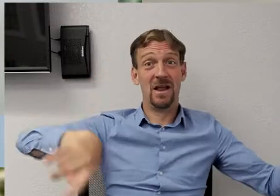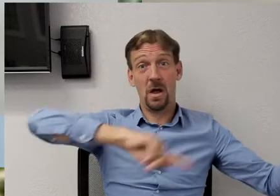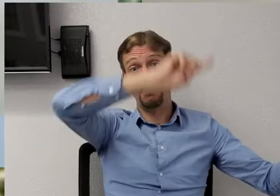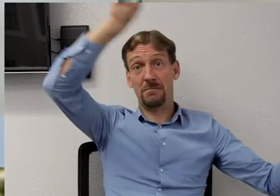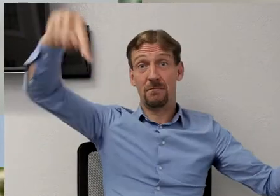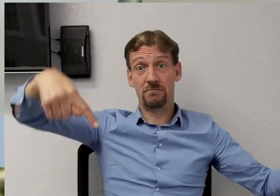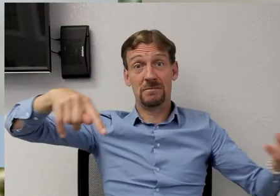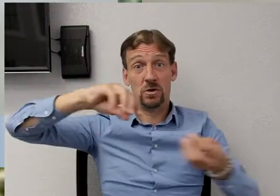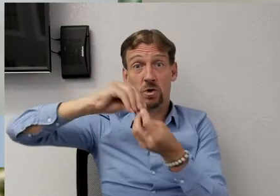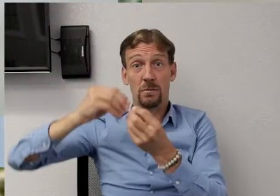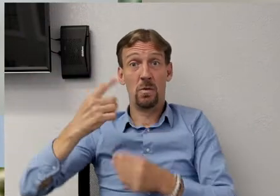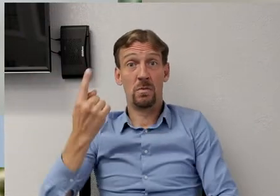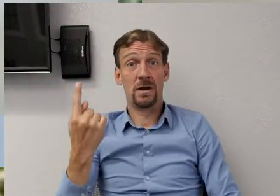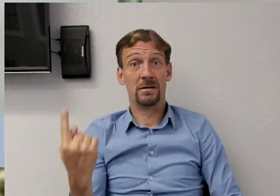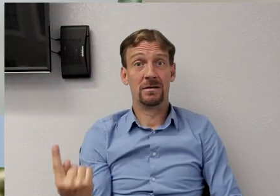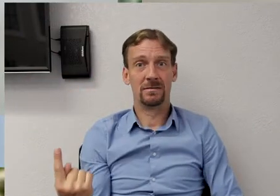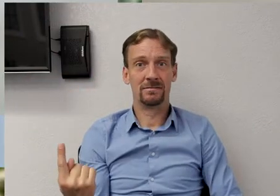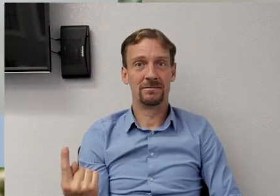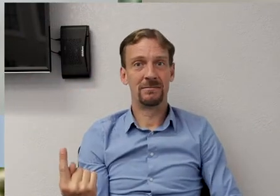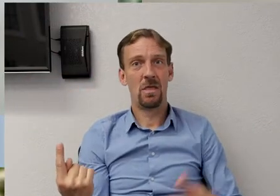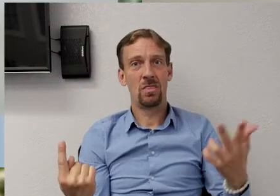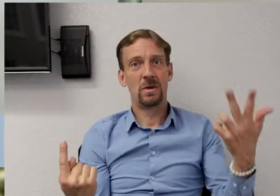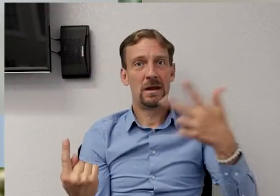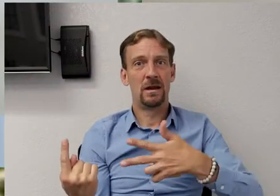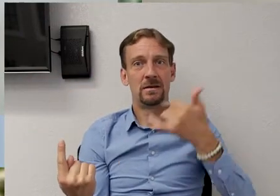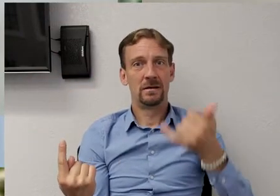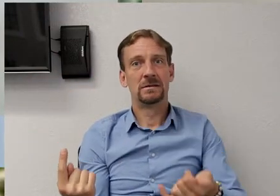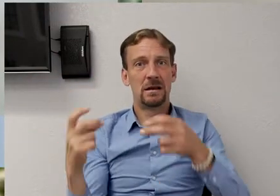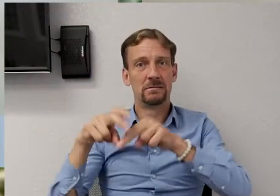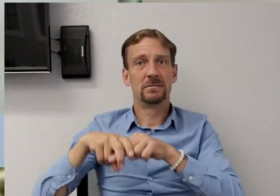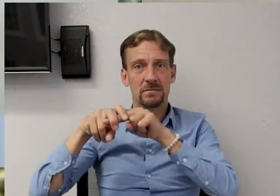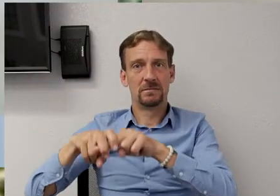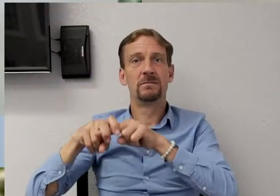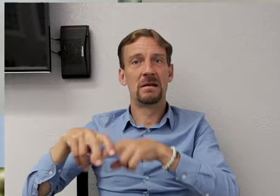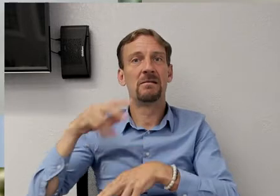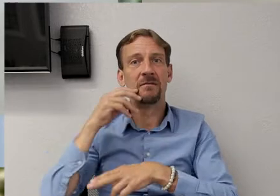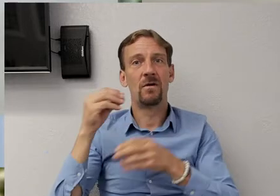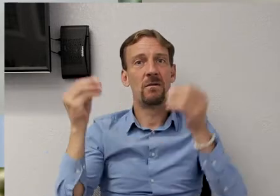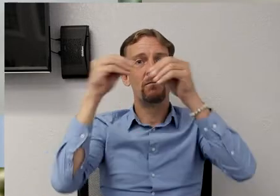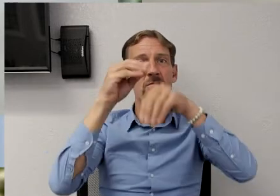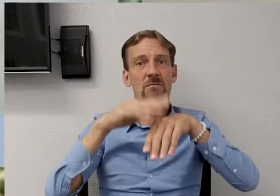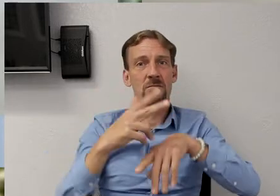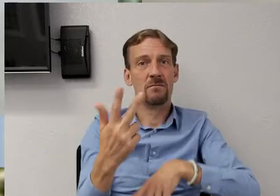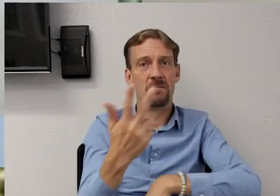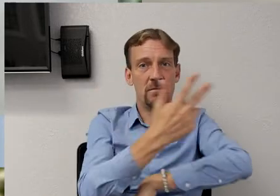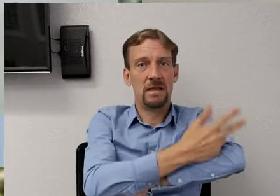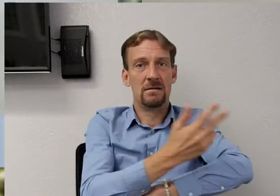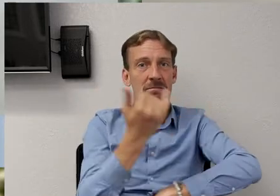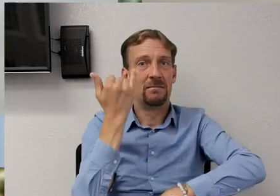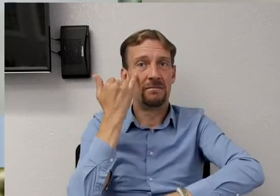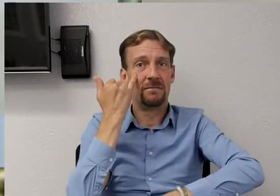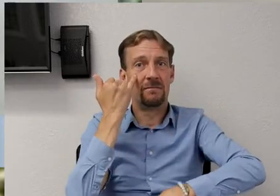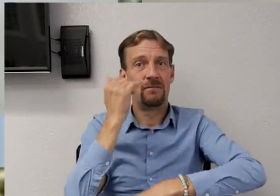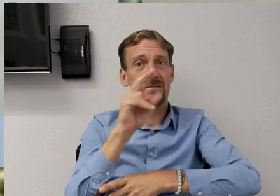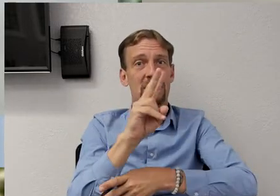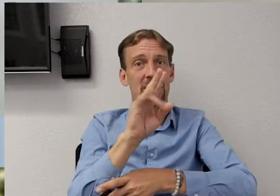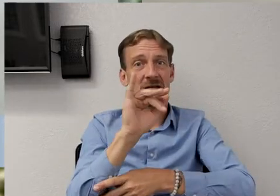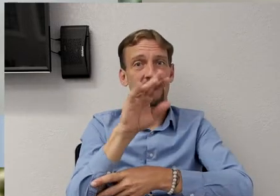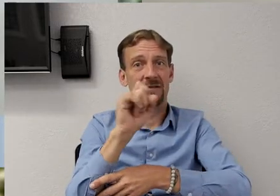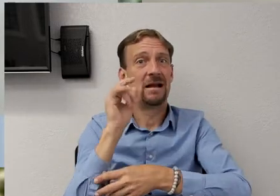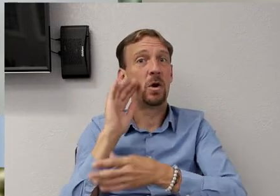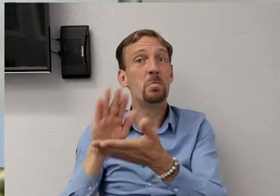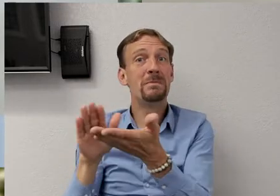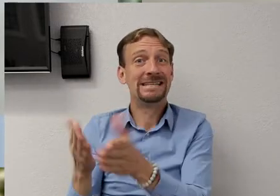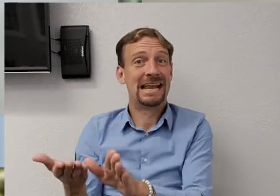number one, and that mask has been sitting there for more than 3 days, mm-hmm. and if it had any virus on it, it would be